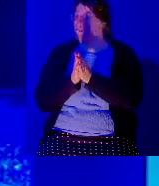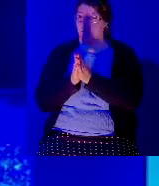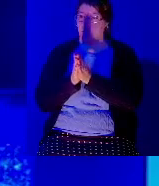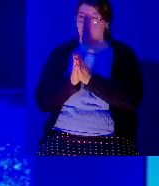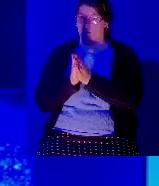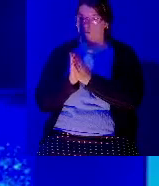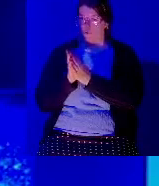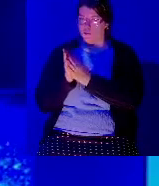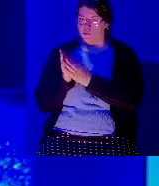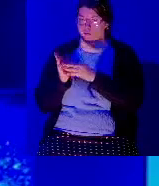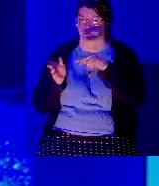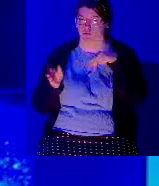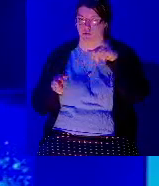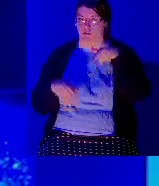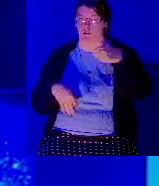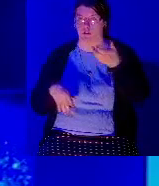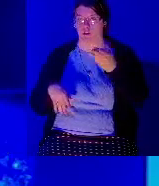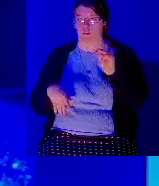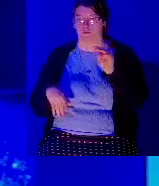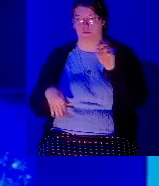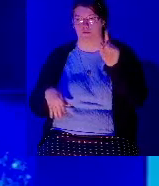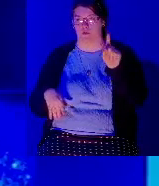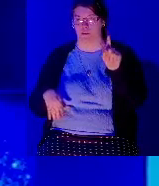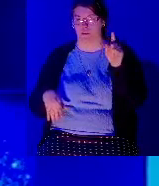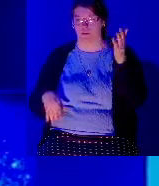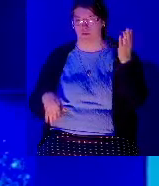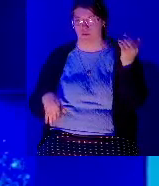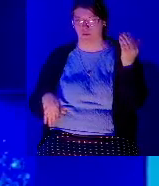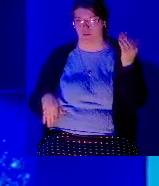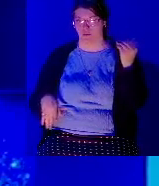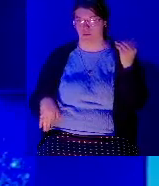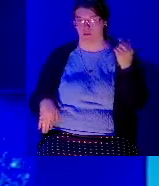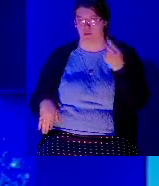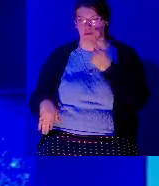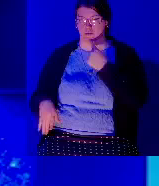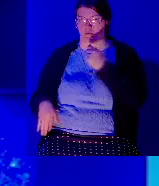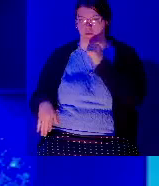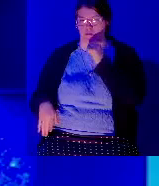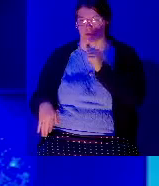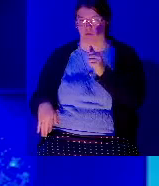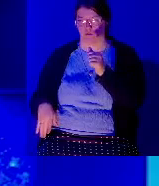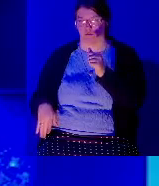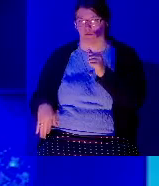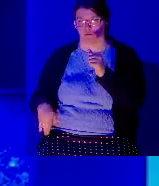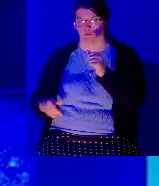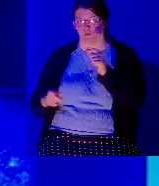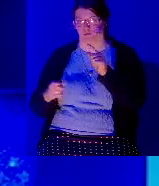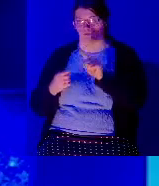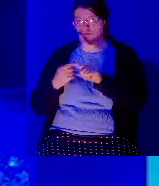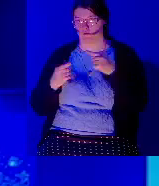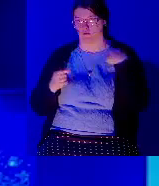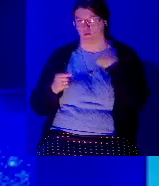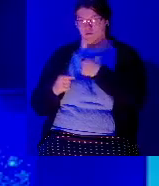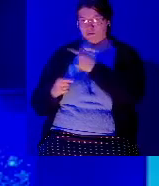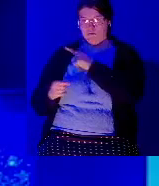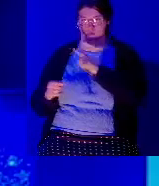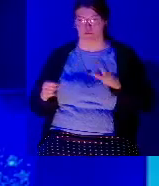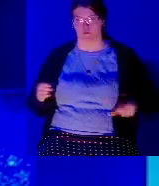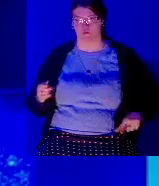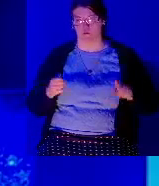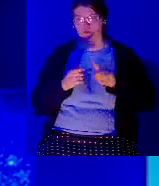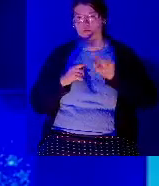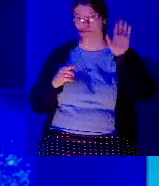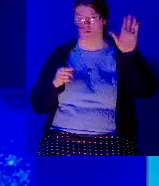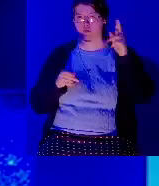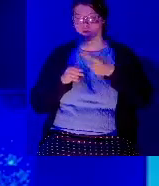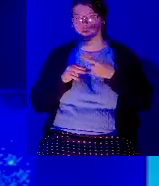Psalm 115, it says, "Not unto us, O Lord, not unto us, but unto thy name give glory, for thy mercy and for thy